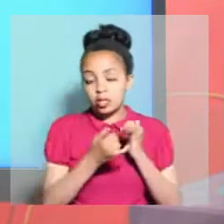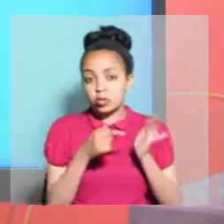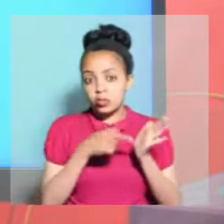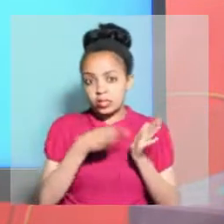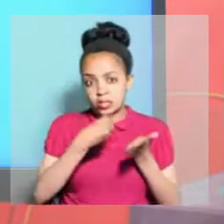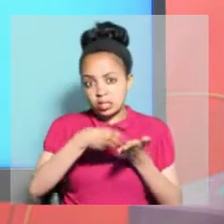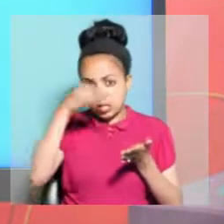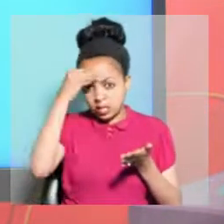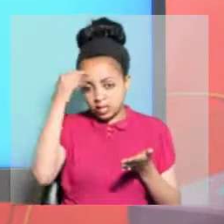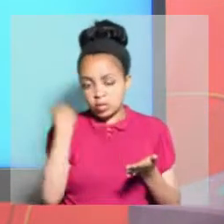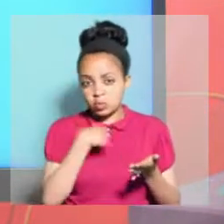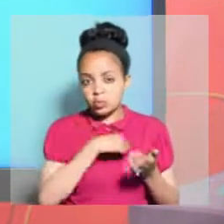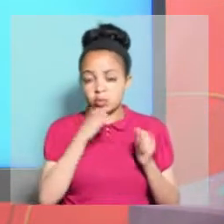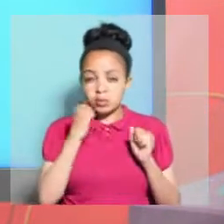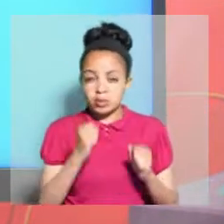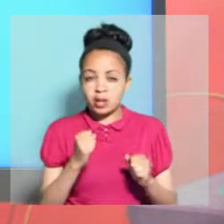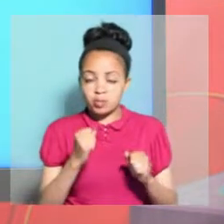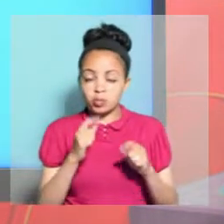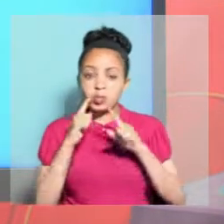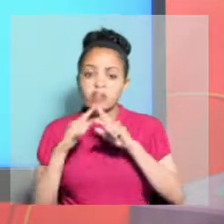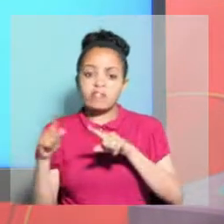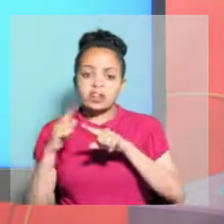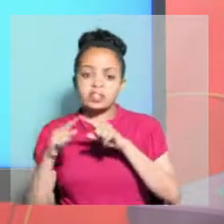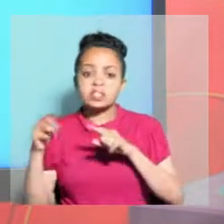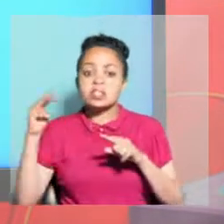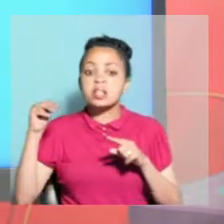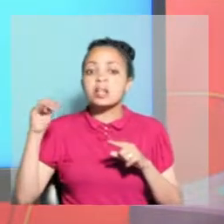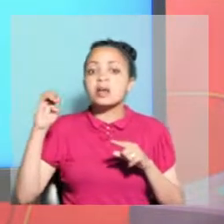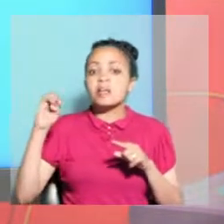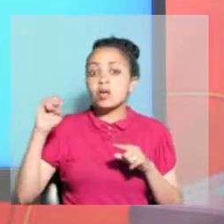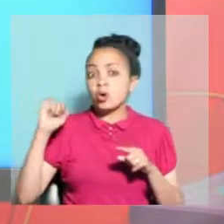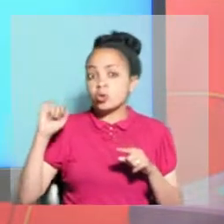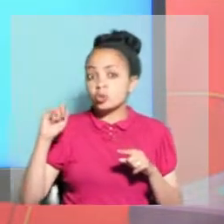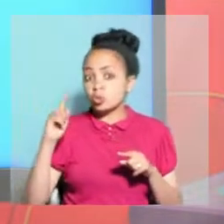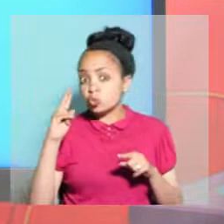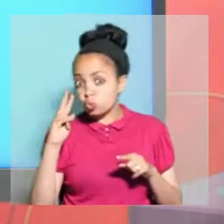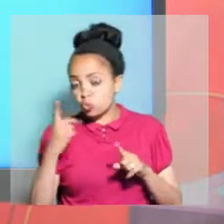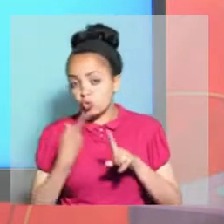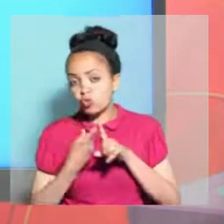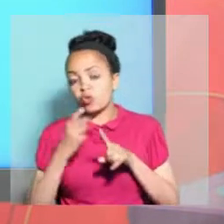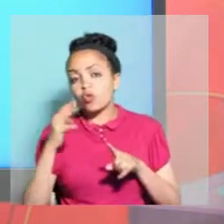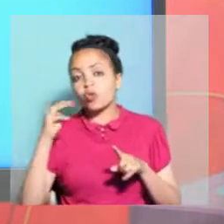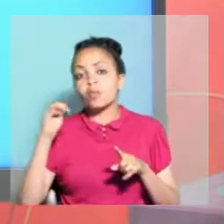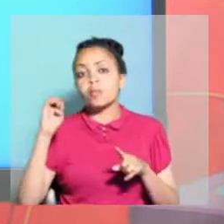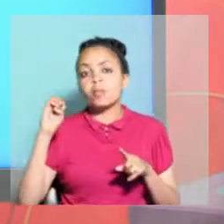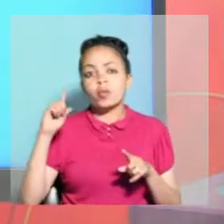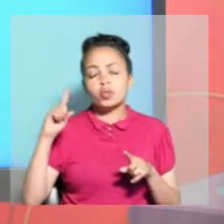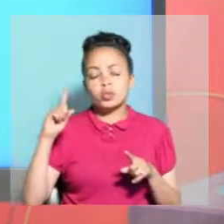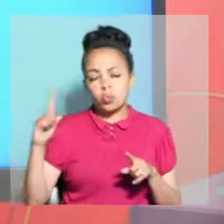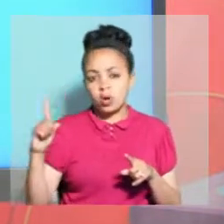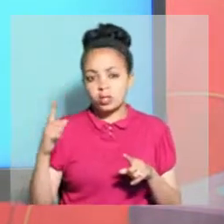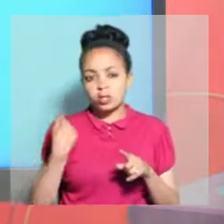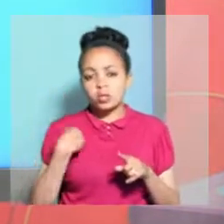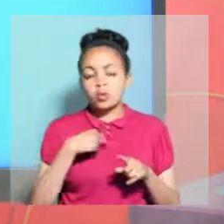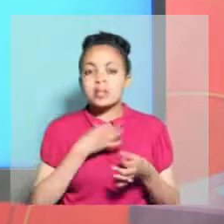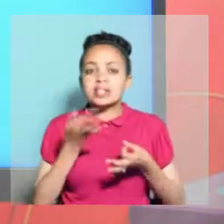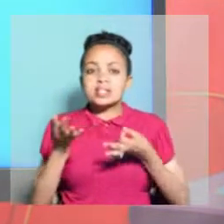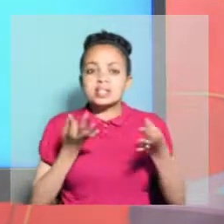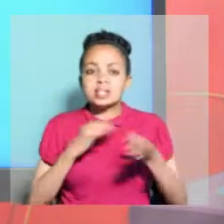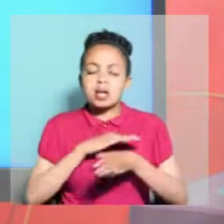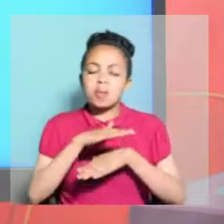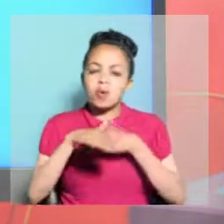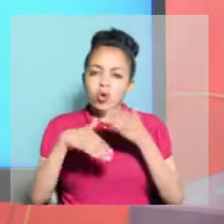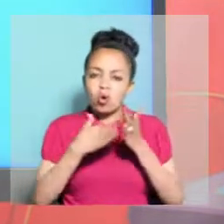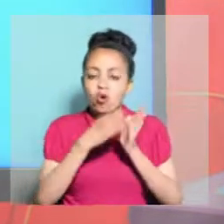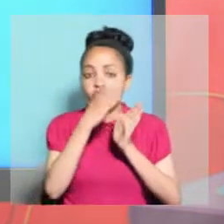lesson, you will be able to differentiate meiosis II from meiosis I. You will describe all